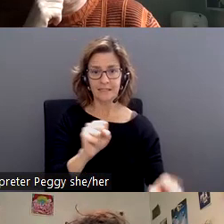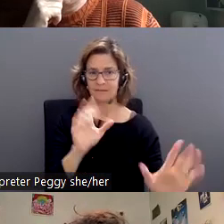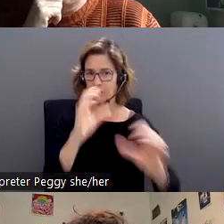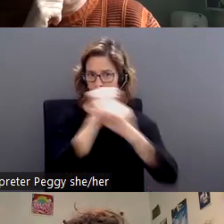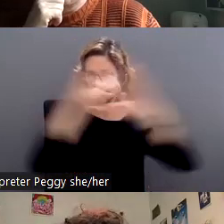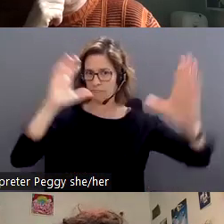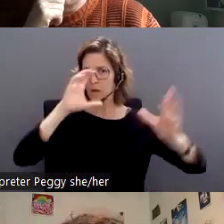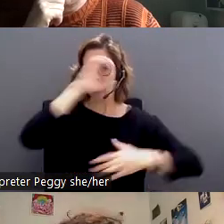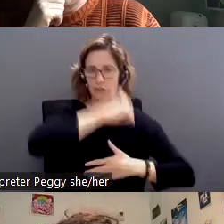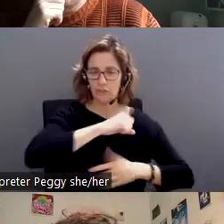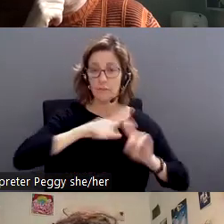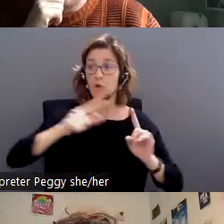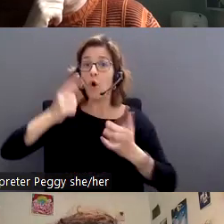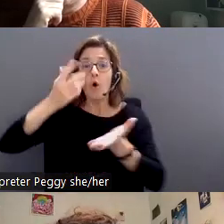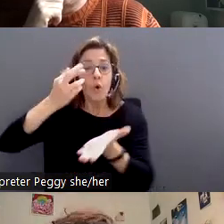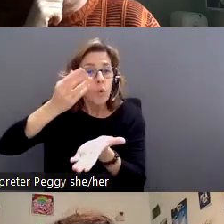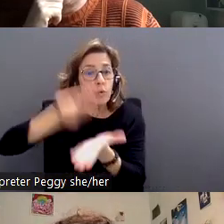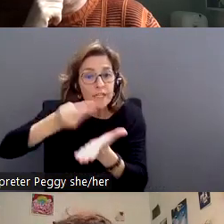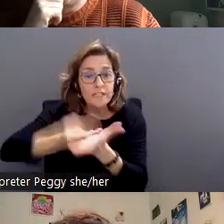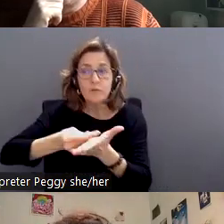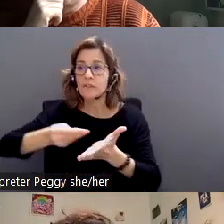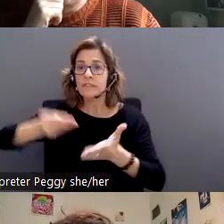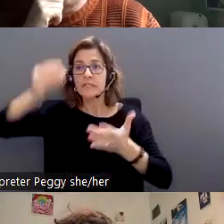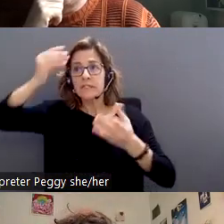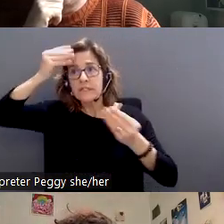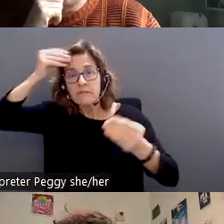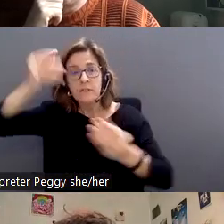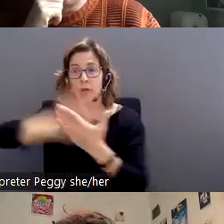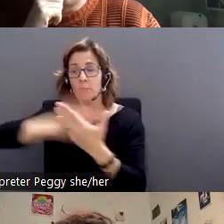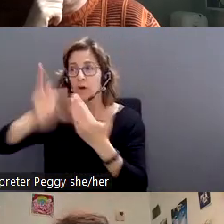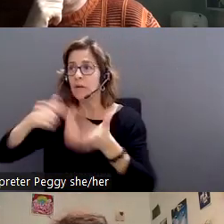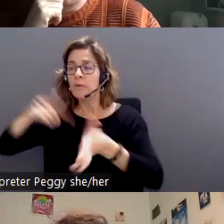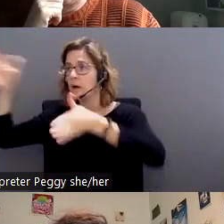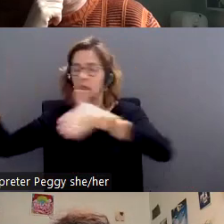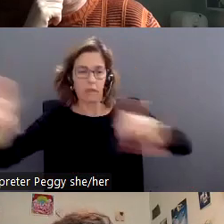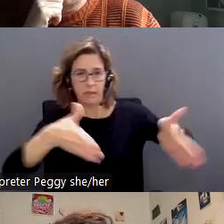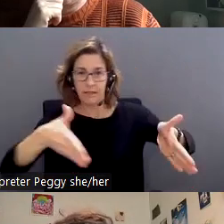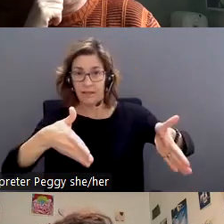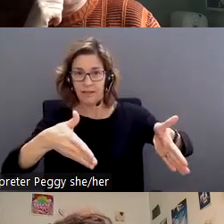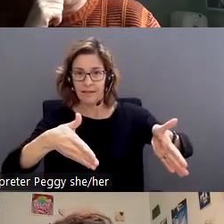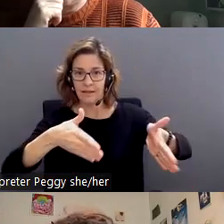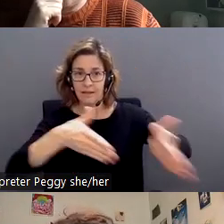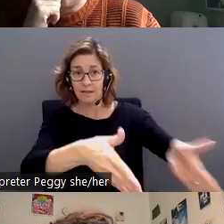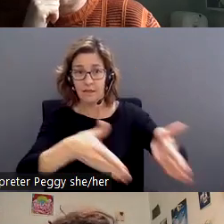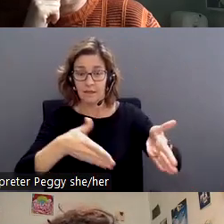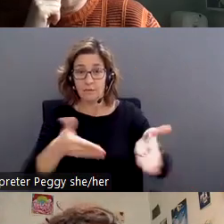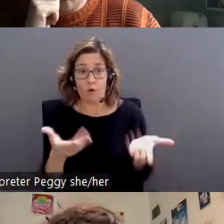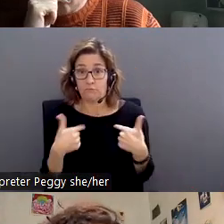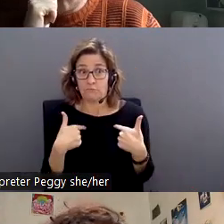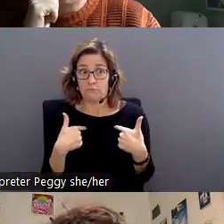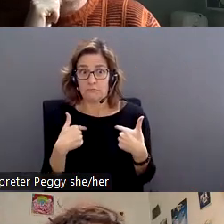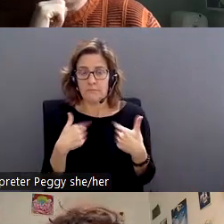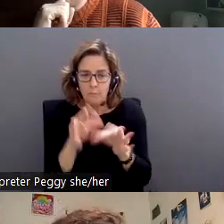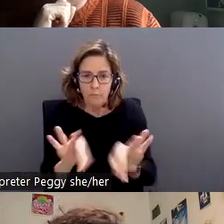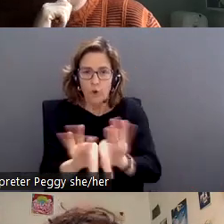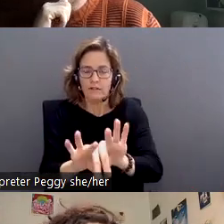lot of programs have been, developed and created. And to be very clear, that is absolutely